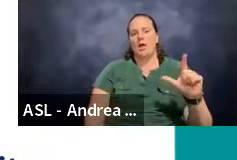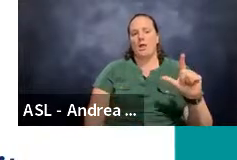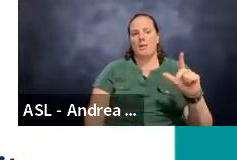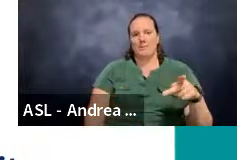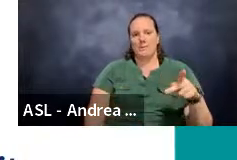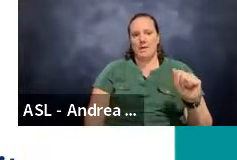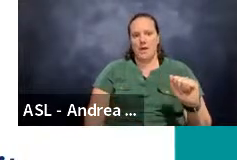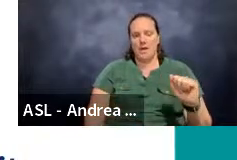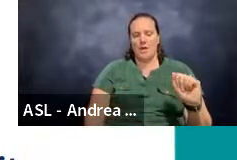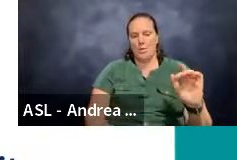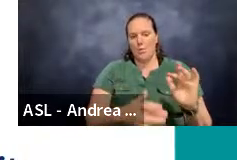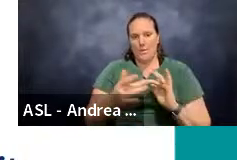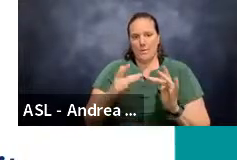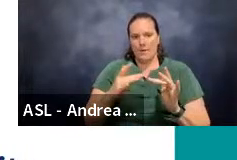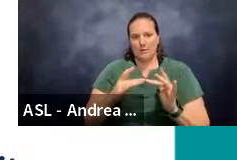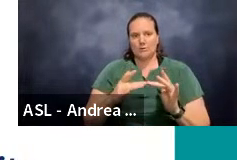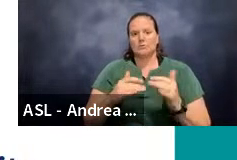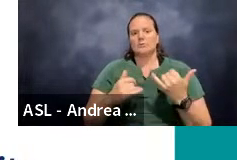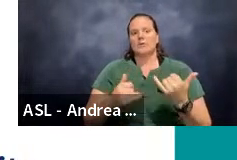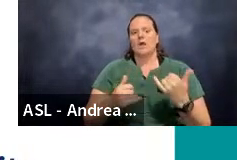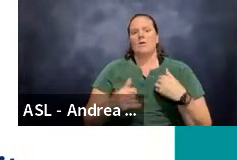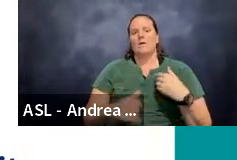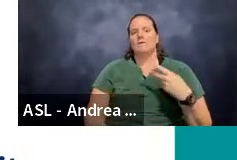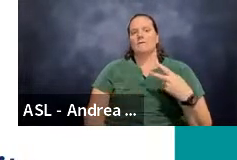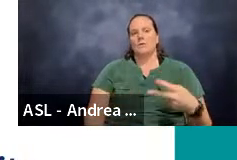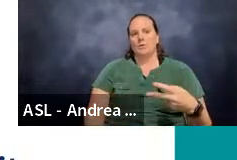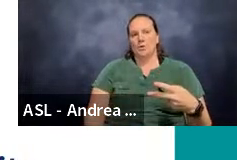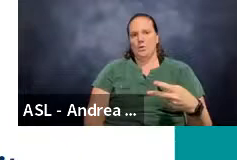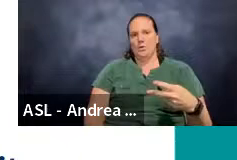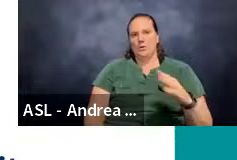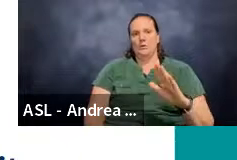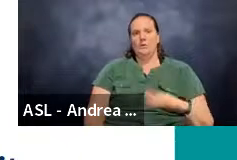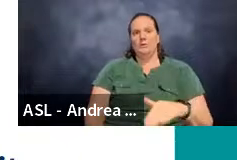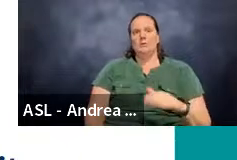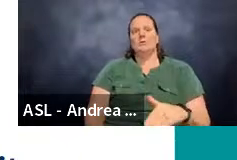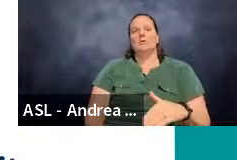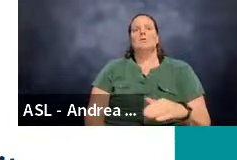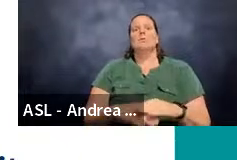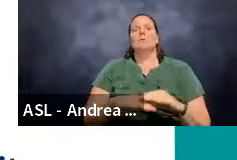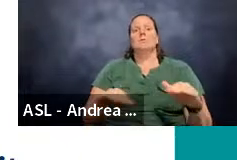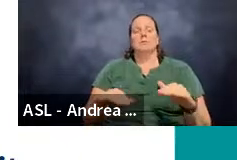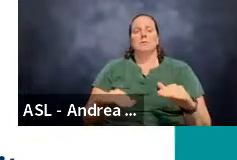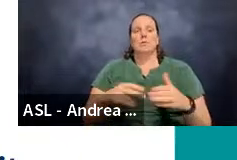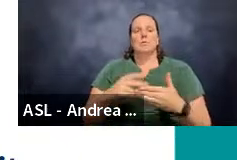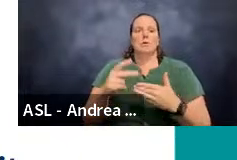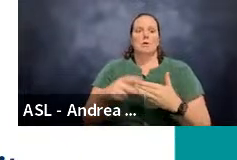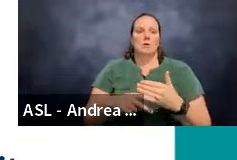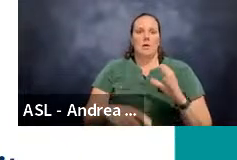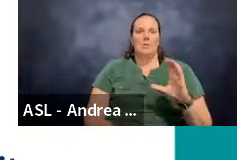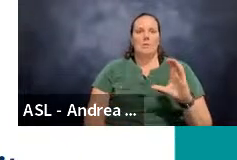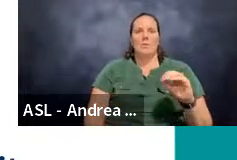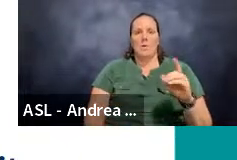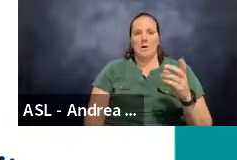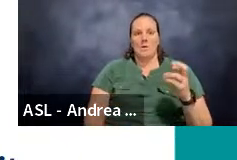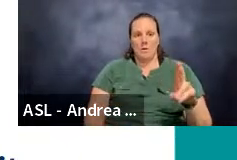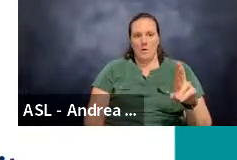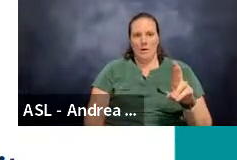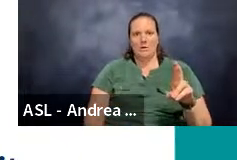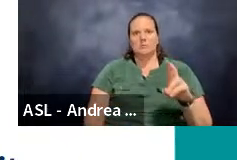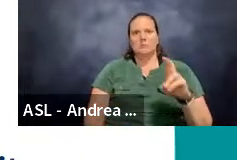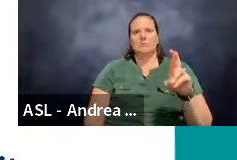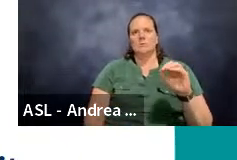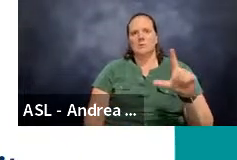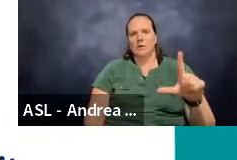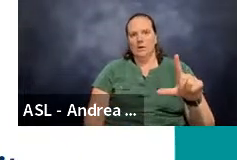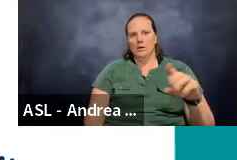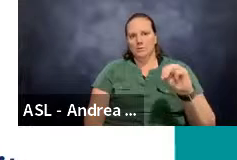page. So now there's two you can see down on the lower bottom. There's not just the program corridor roll plot, but one for the